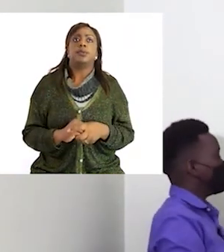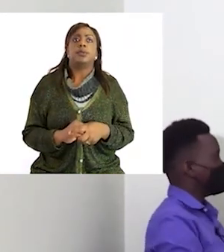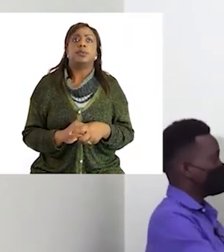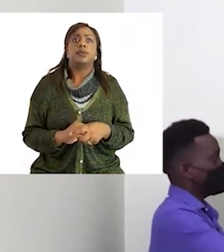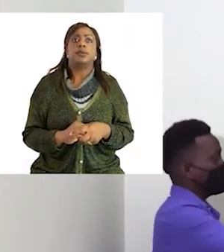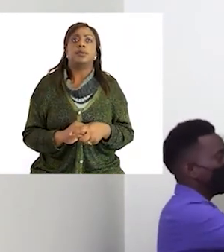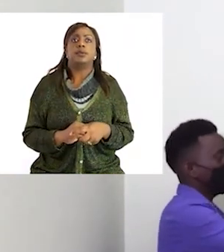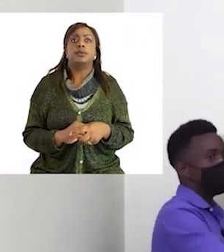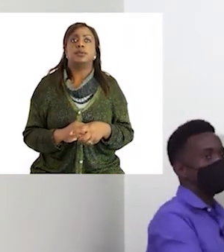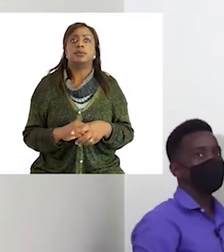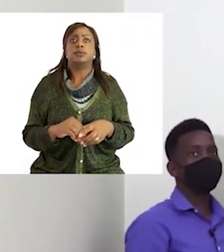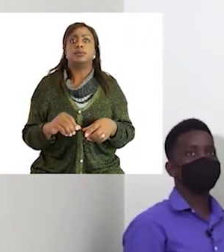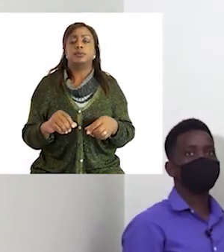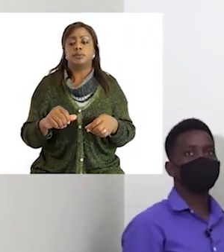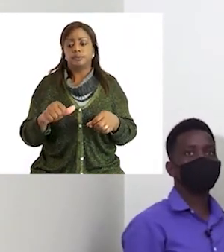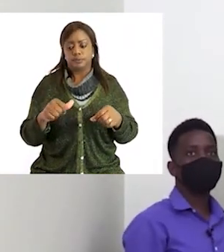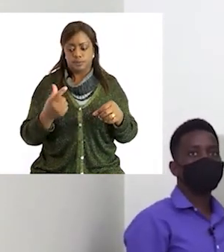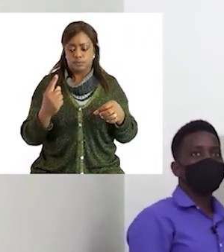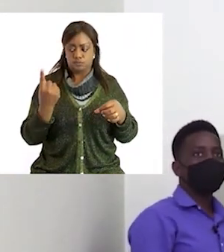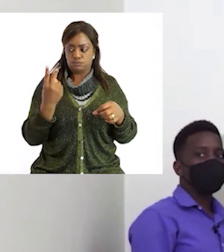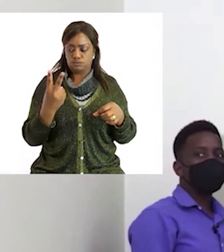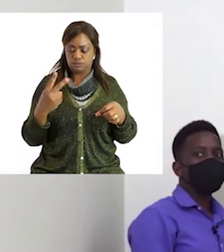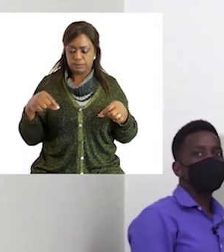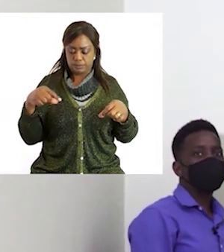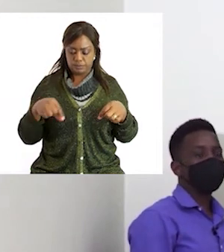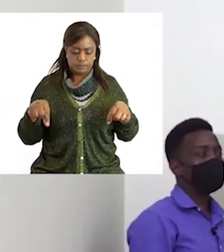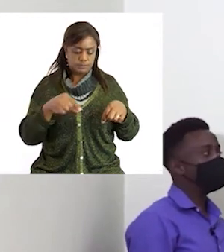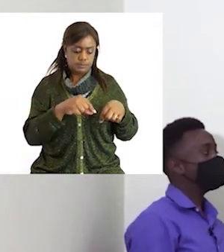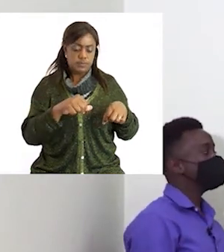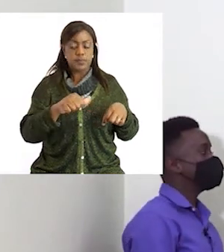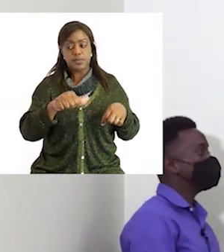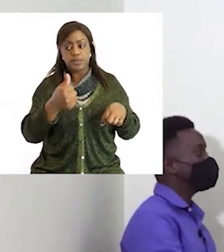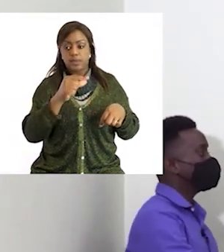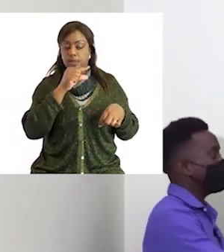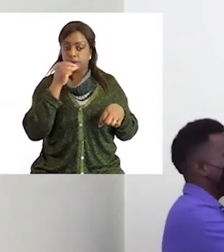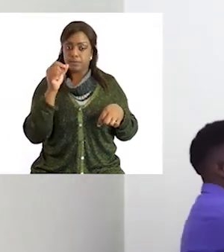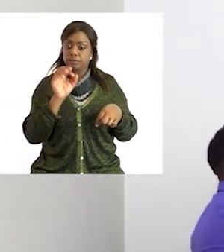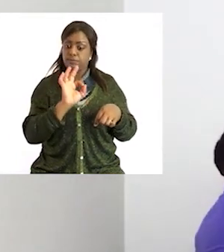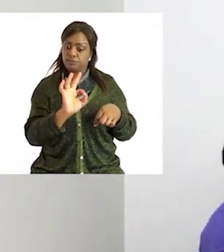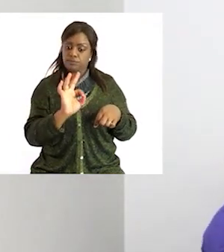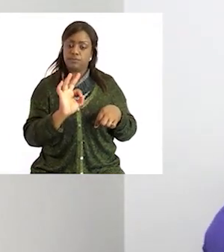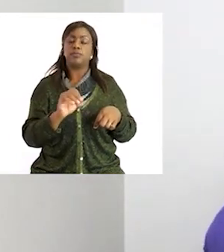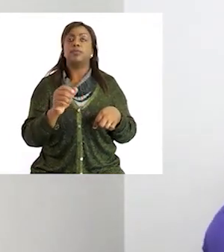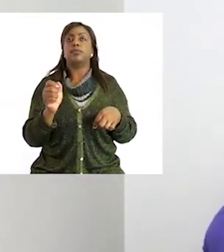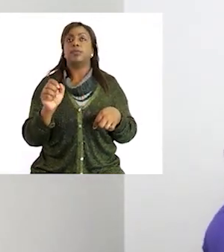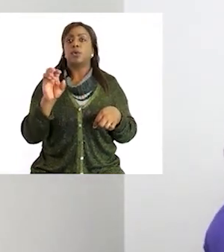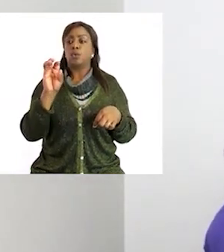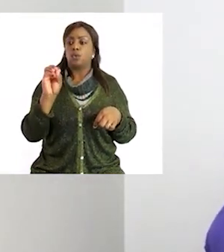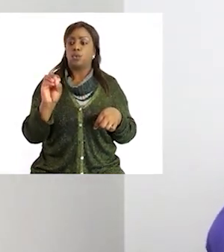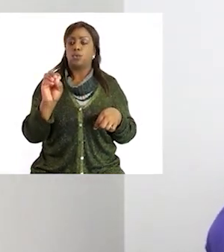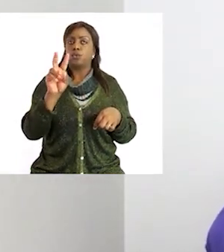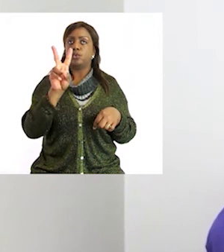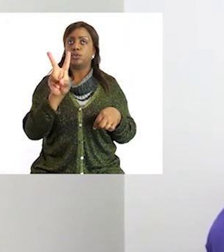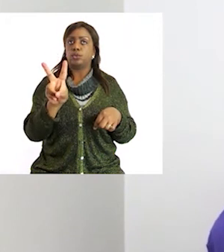And there are also two sets on this. Another name for the fallopian tube is